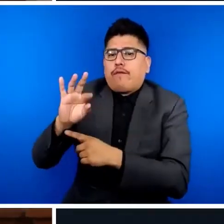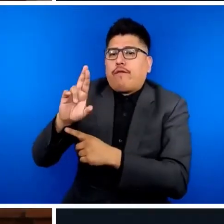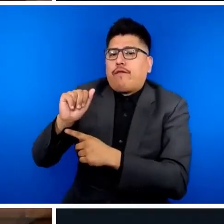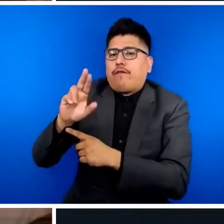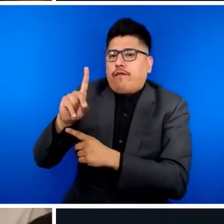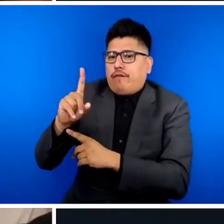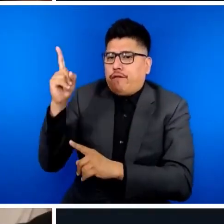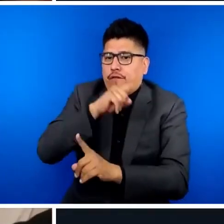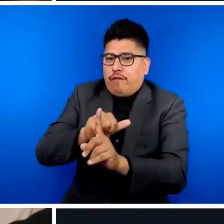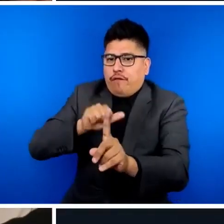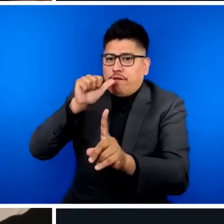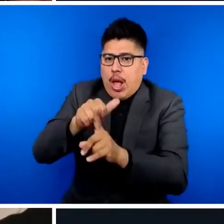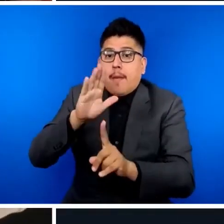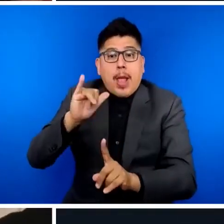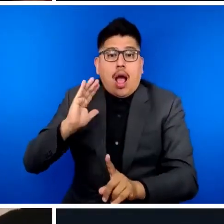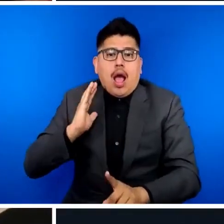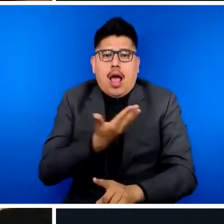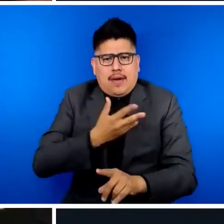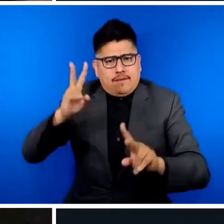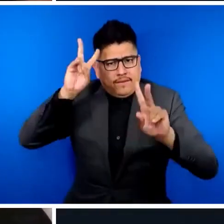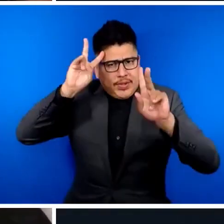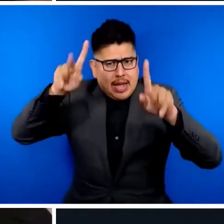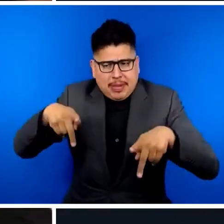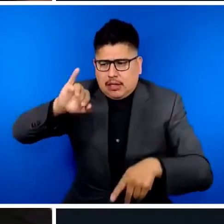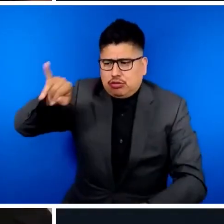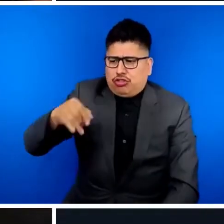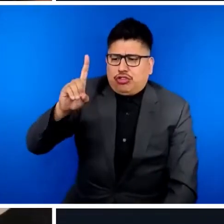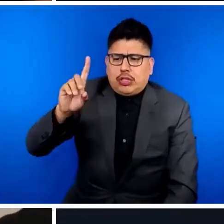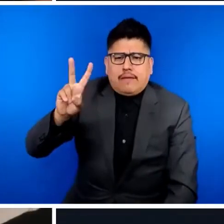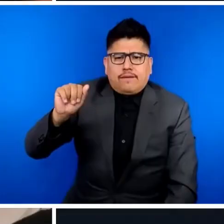Vice President, J.D. Vance.